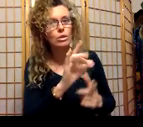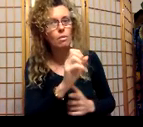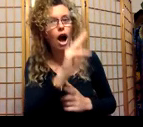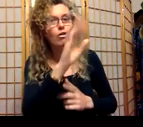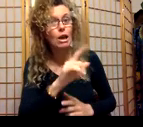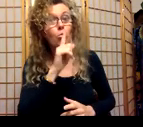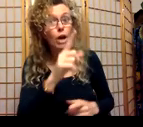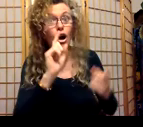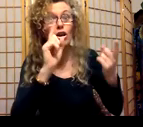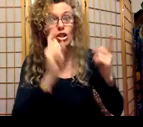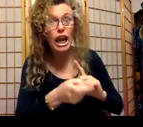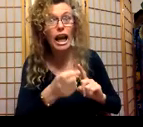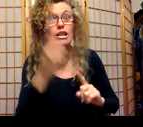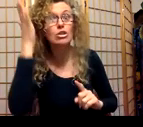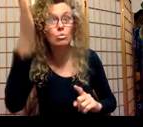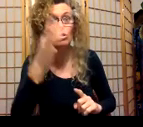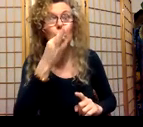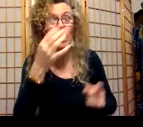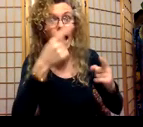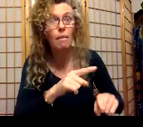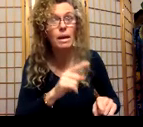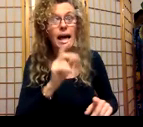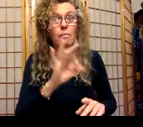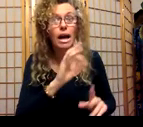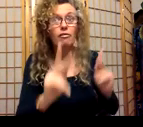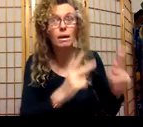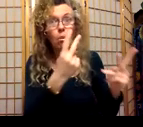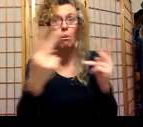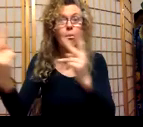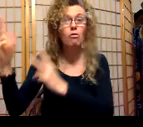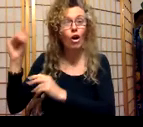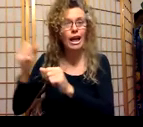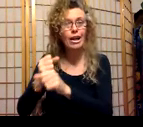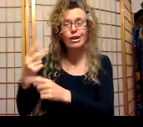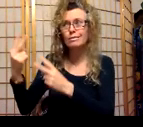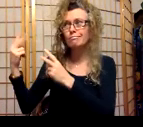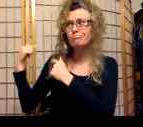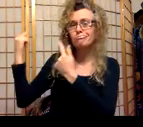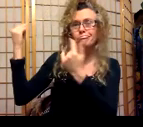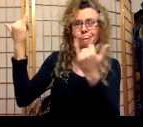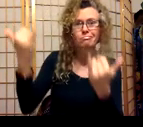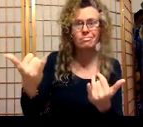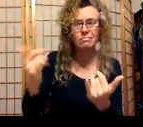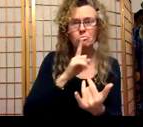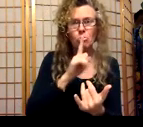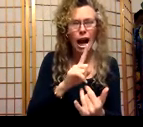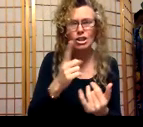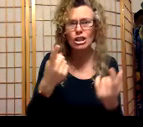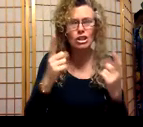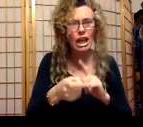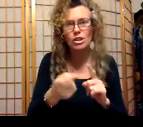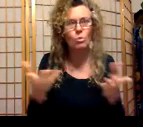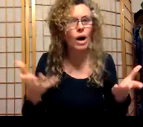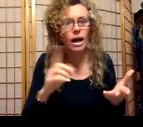change is about to happen. But if people are looking back at the last 40 years, what has actually changed? Which